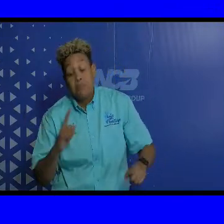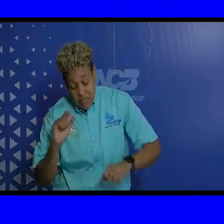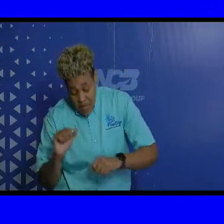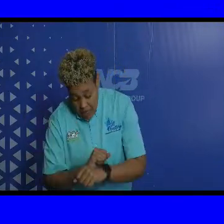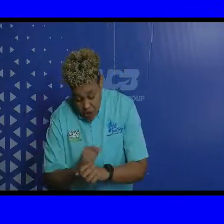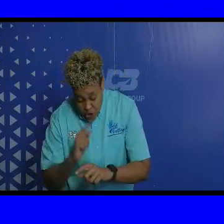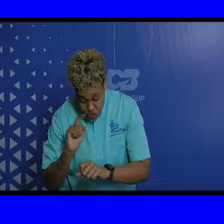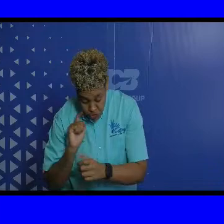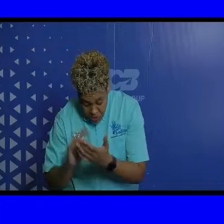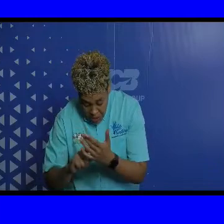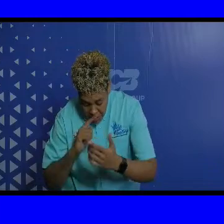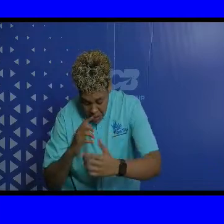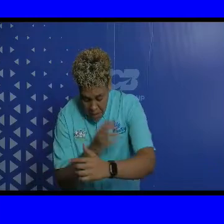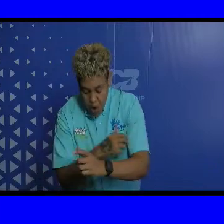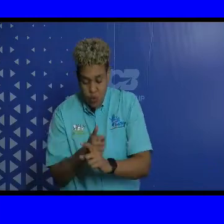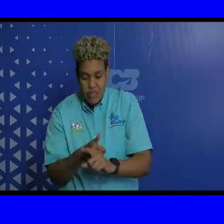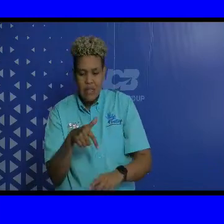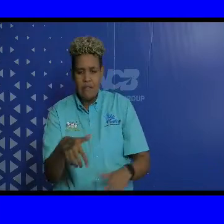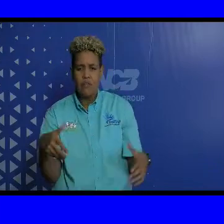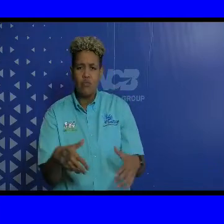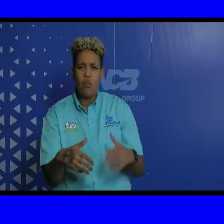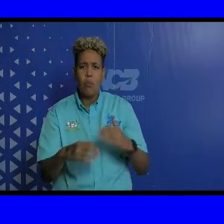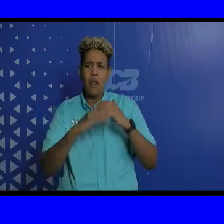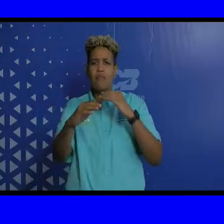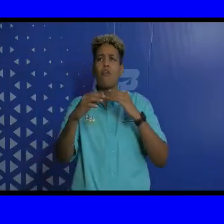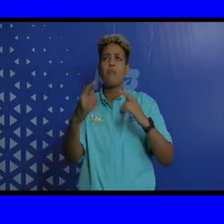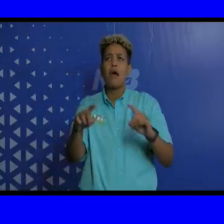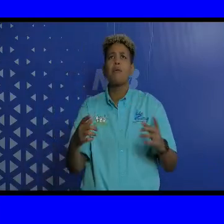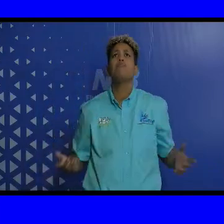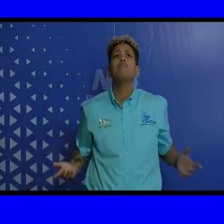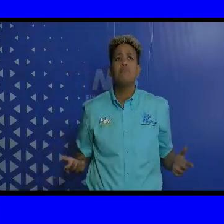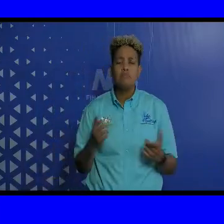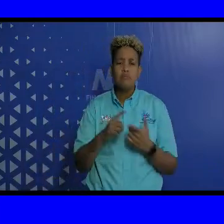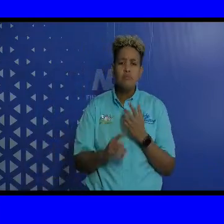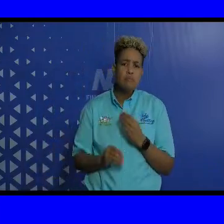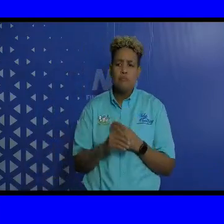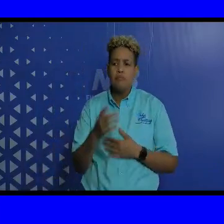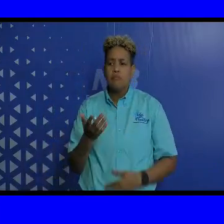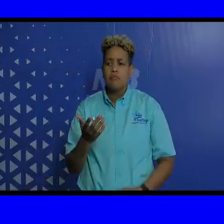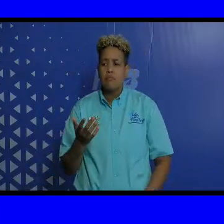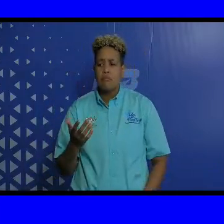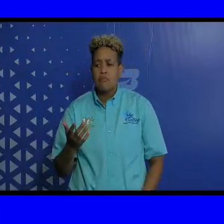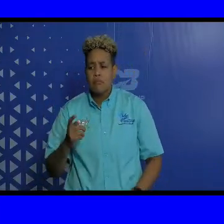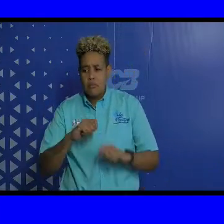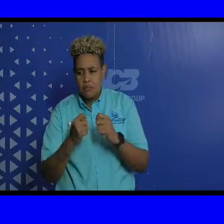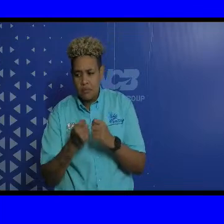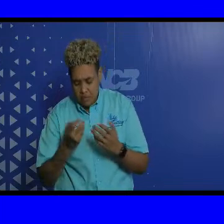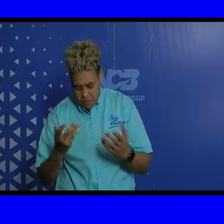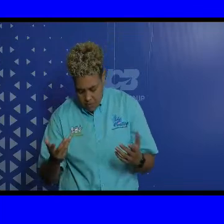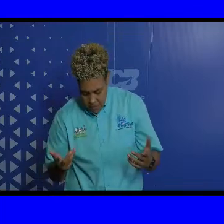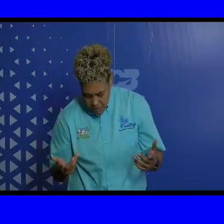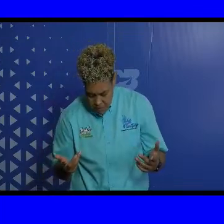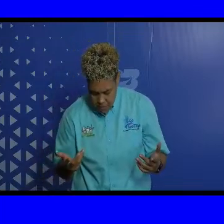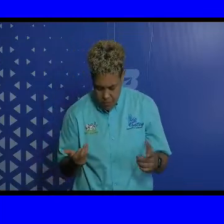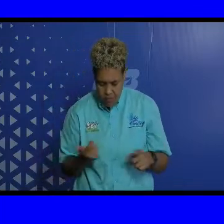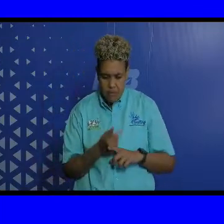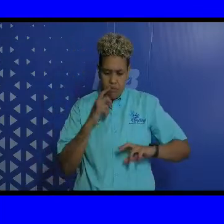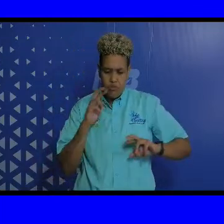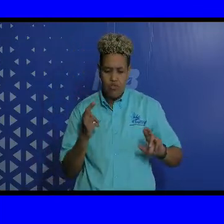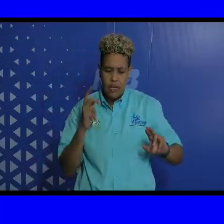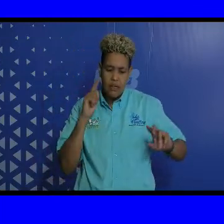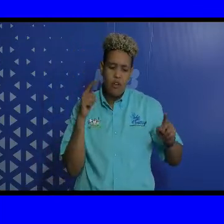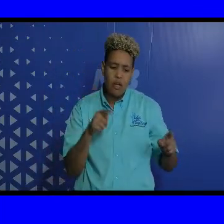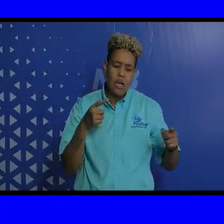actually realizing on the power of this group platform, and the team is ready for